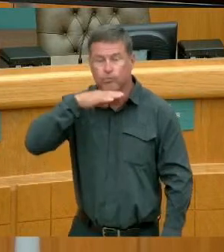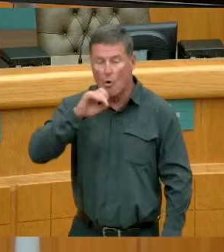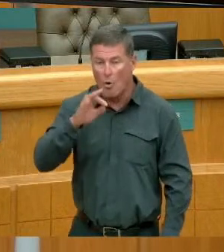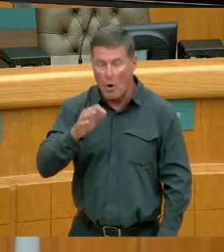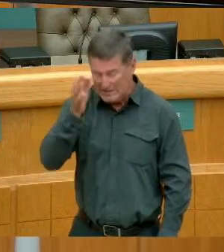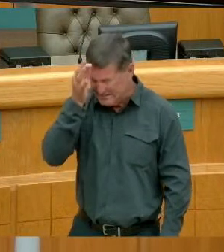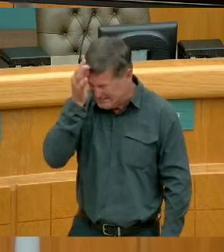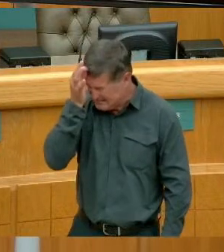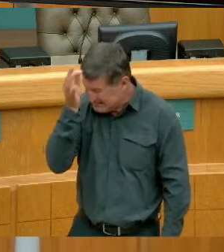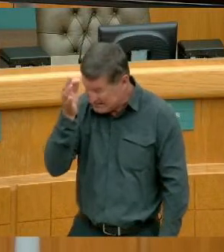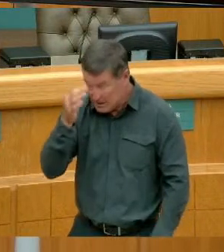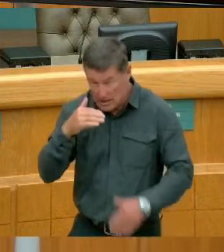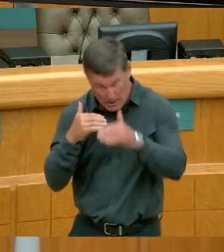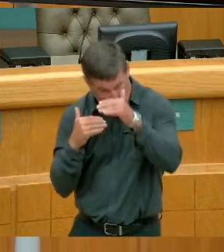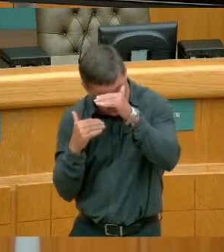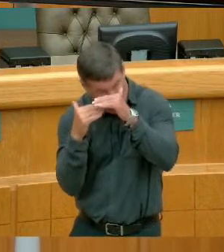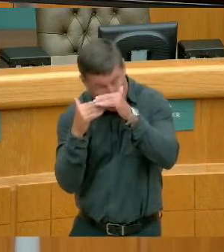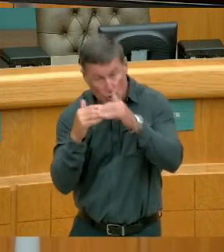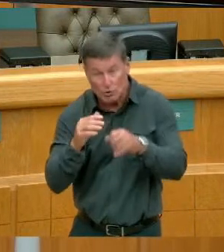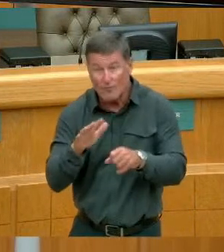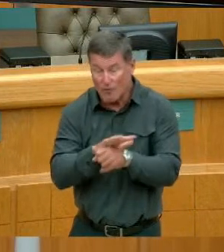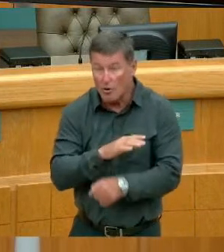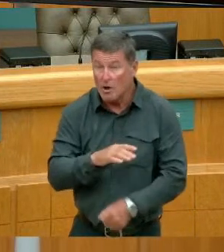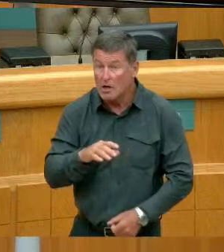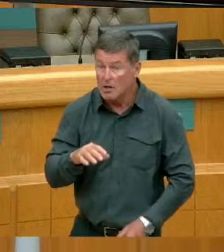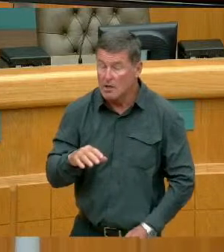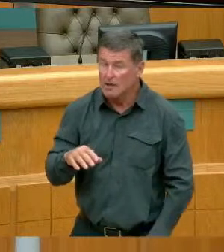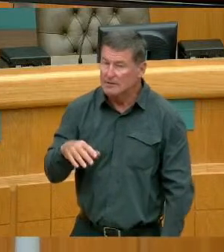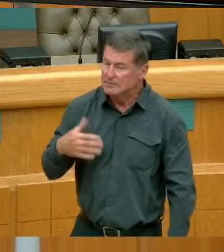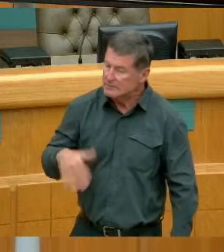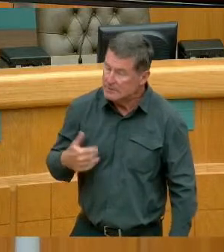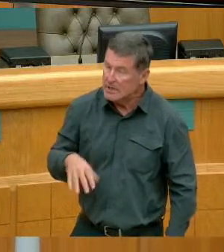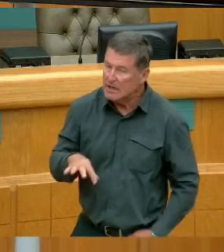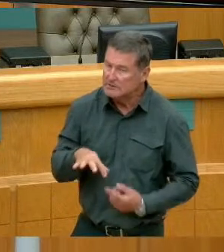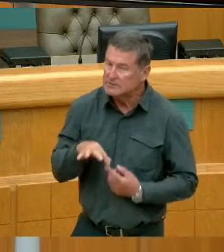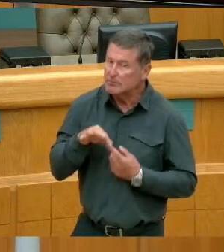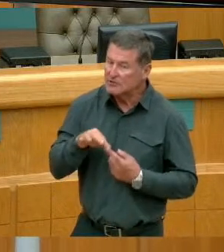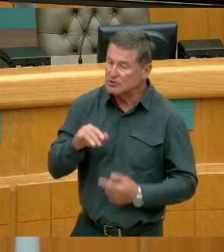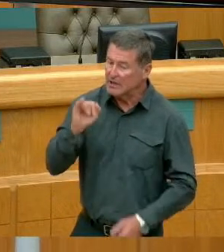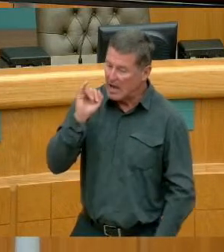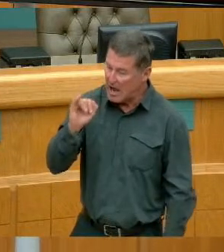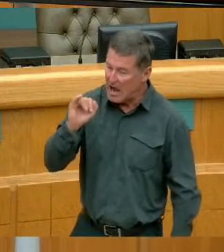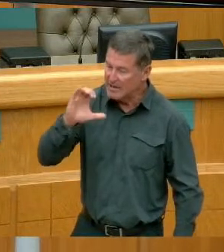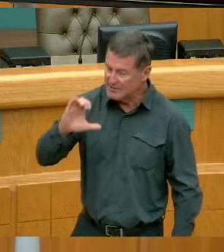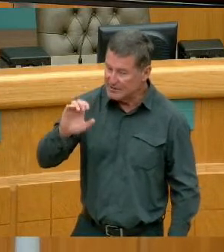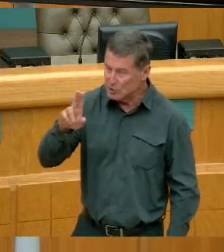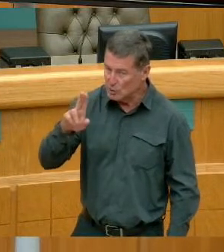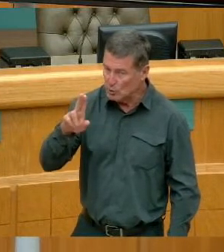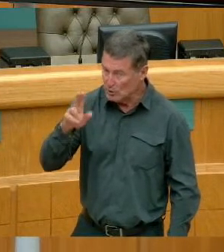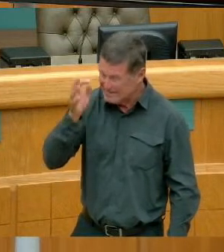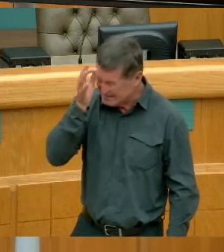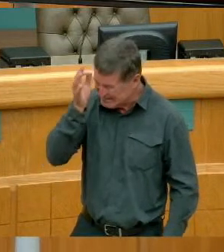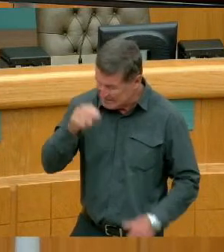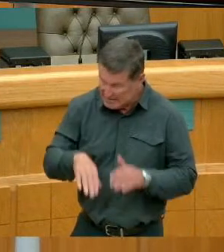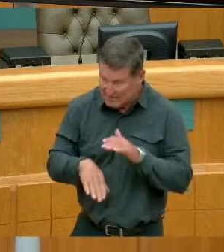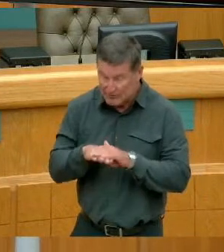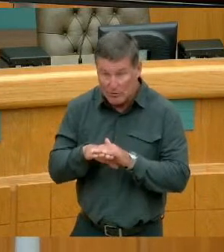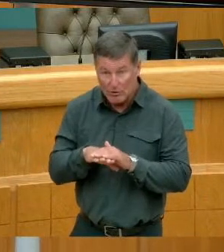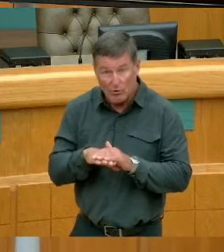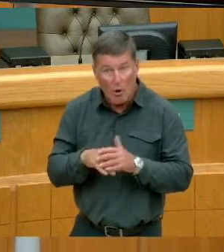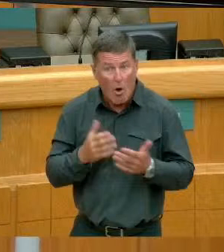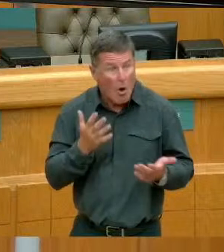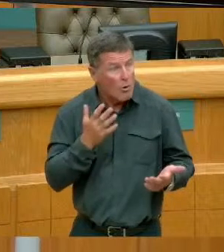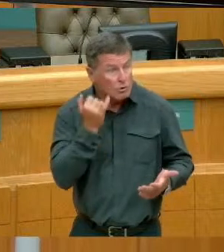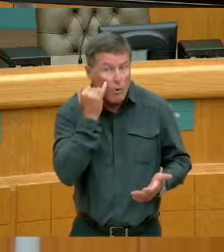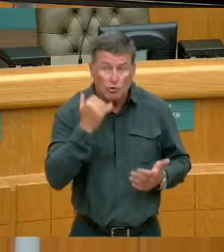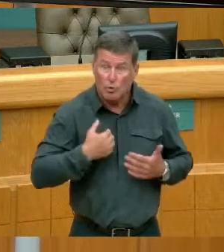full, especially in the ICU area. And we could have beds, but it really takes staff, nursing staff,